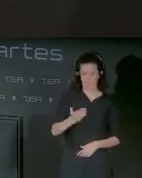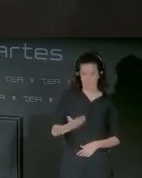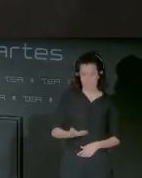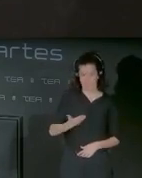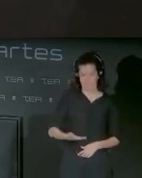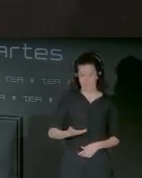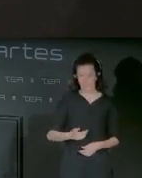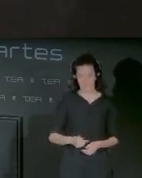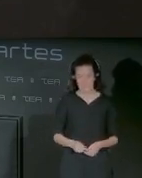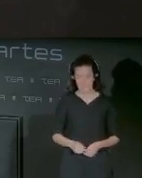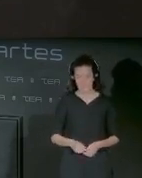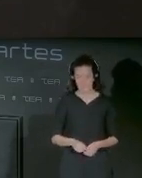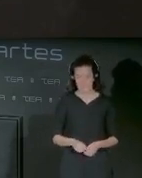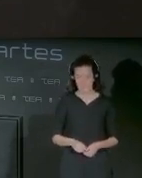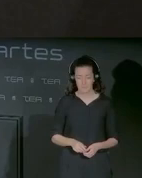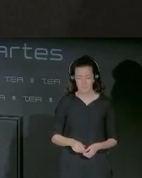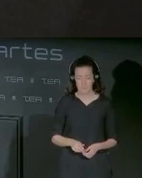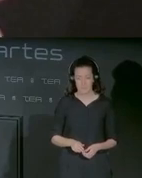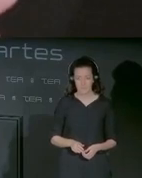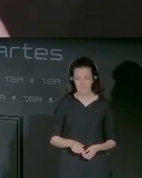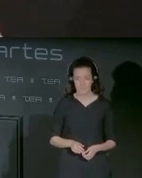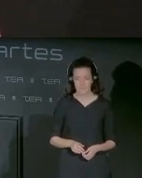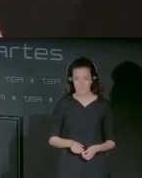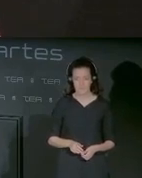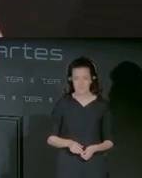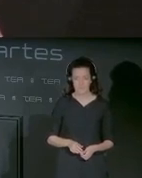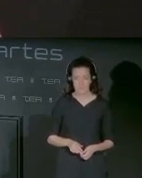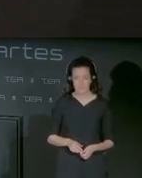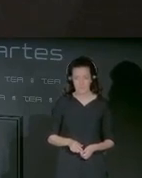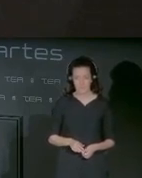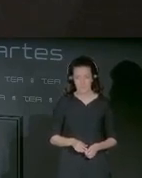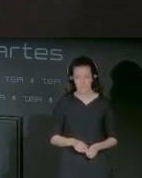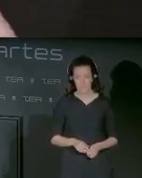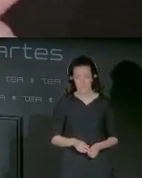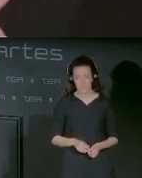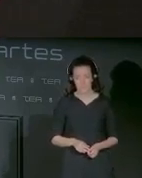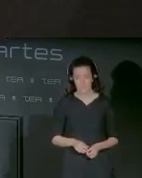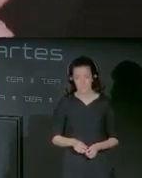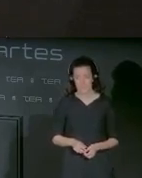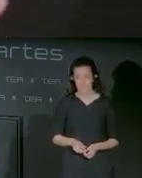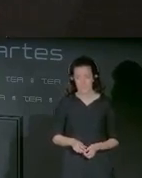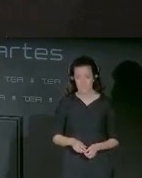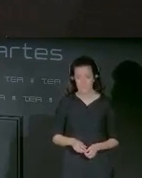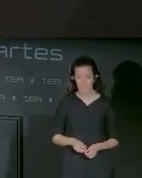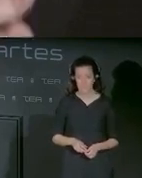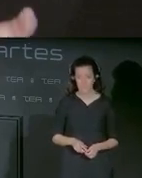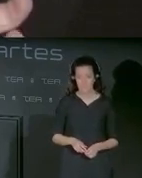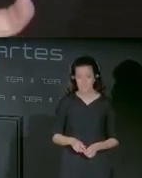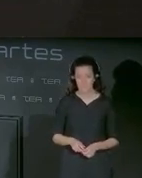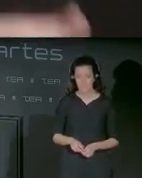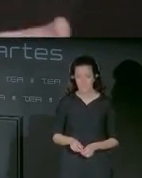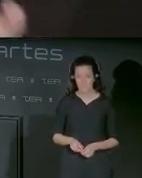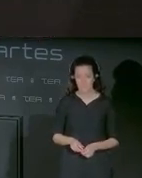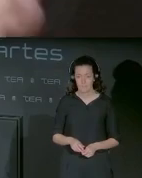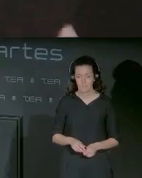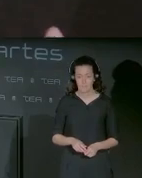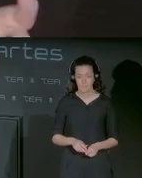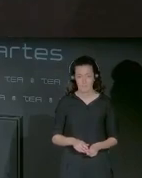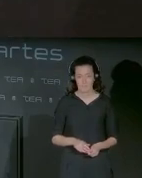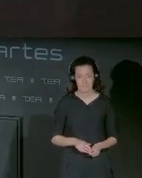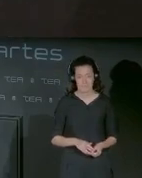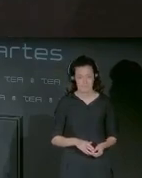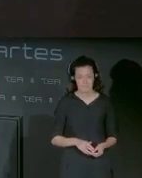the film and audiovisual centers. You have, of course, the Sensei, who has an amazing FIJV, a selective funding,